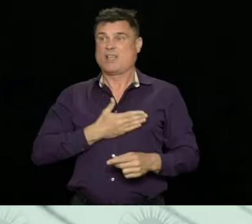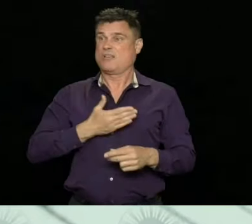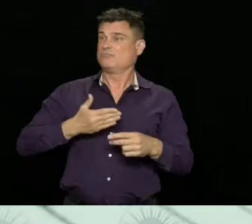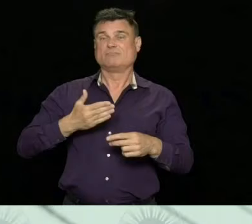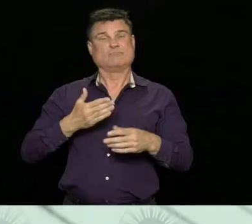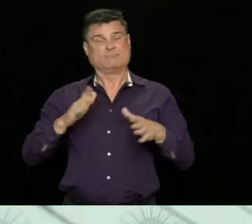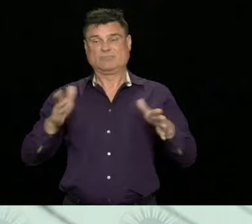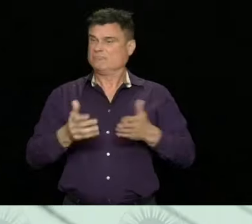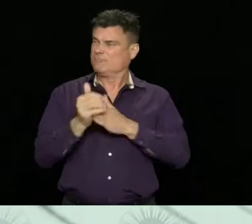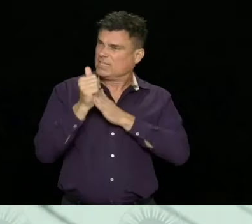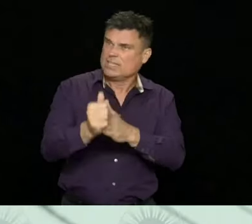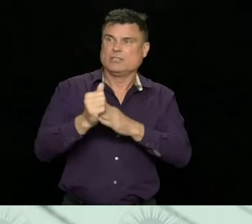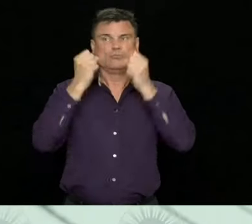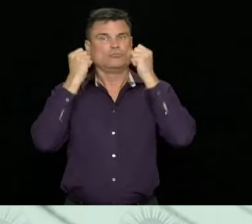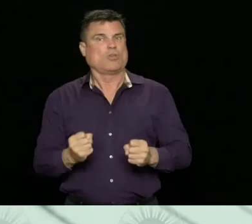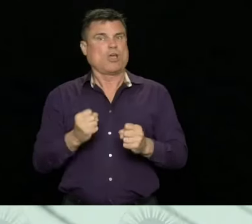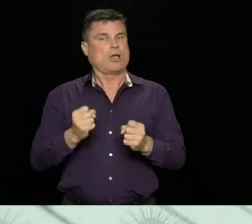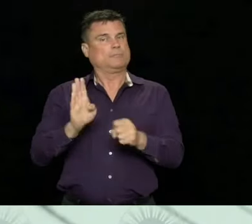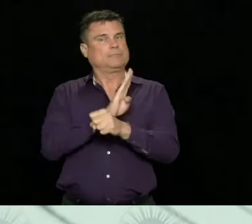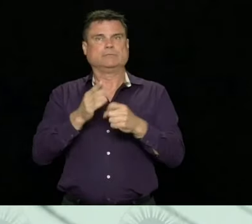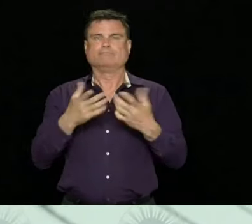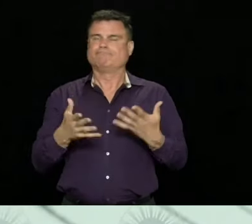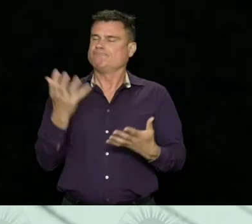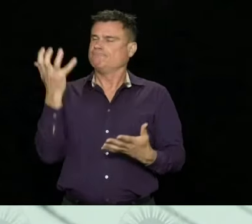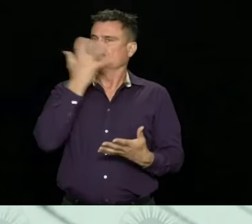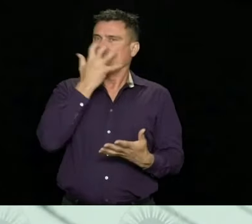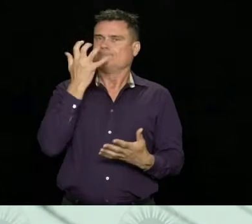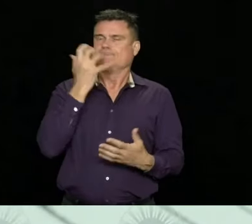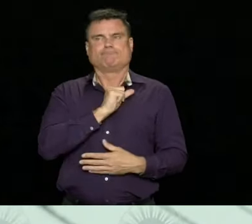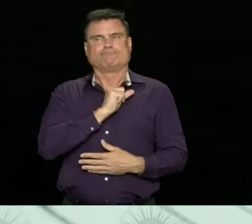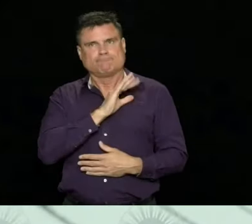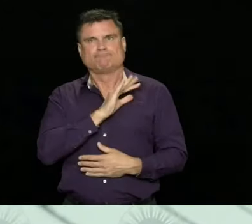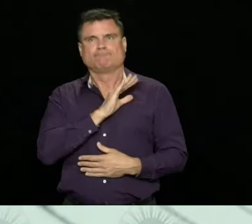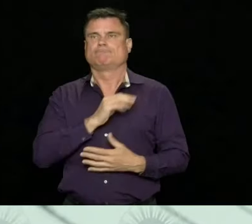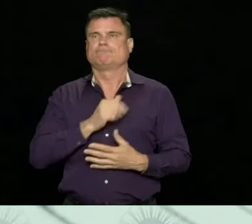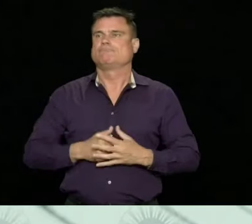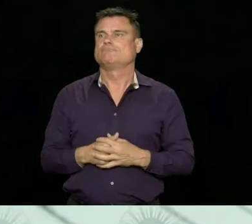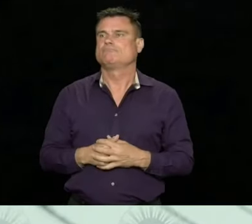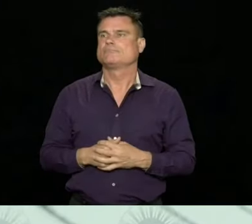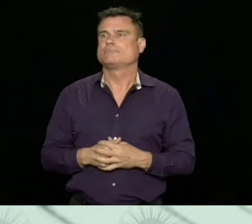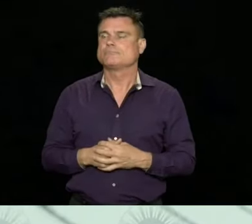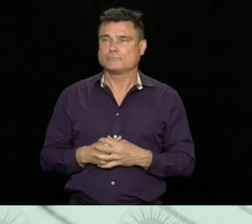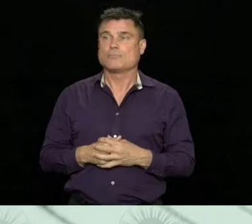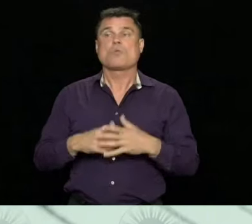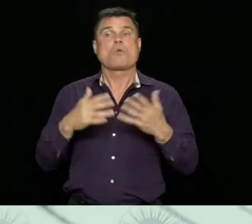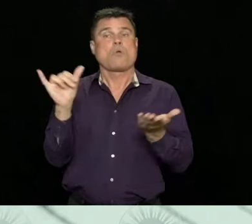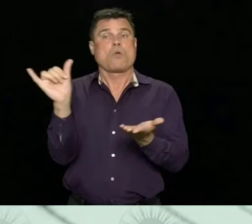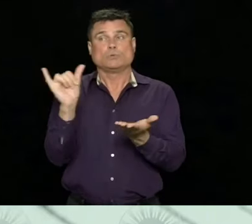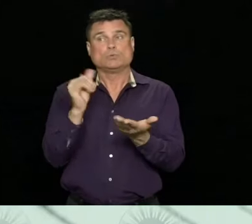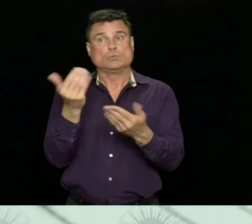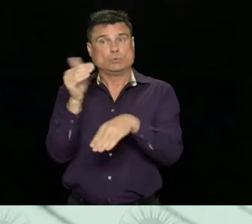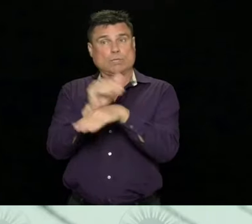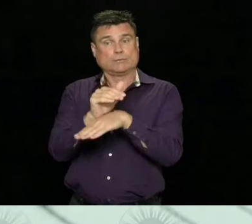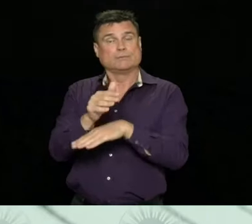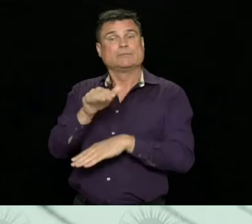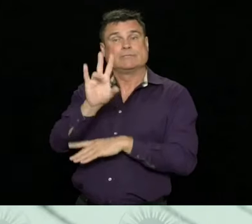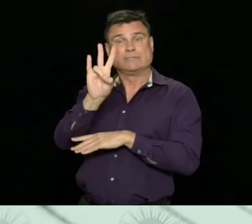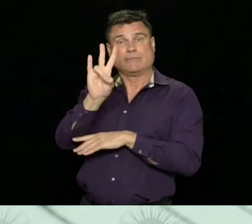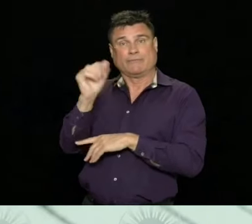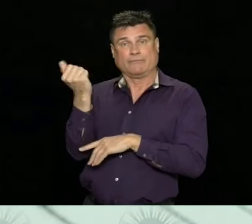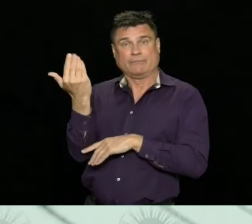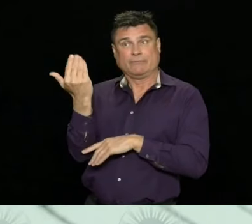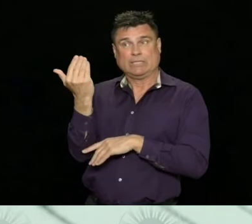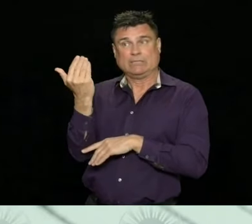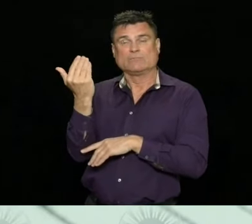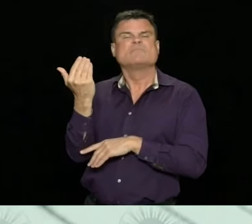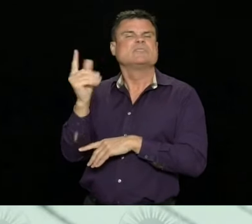hall tonight at 7:15 p.m. I hope you will join us. Al Johnson, Vice President of Prevention